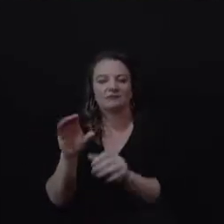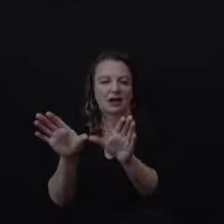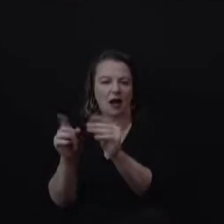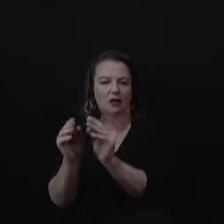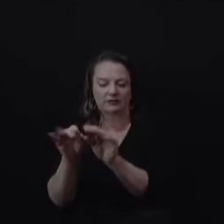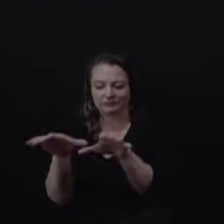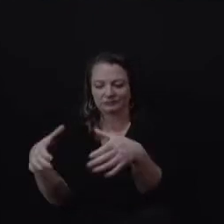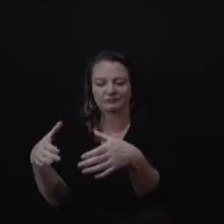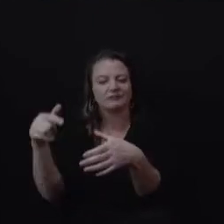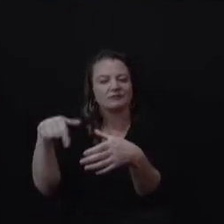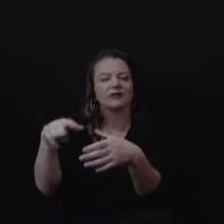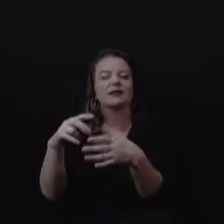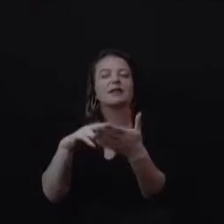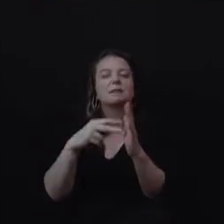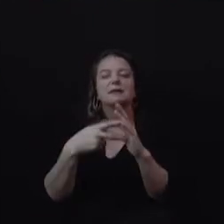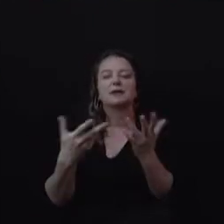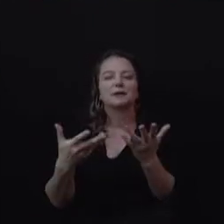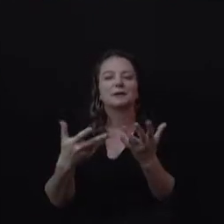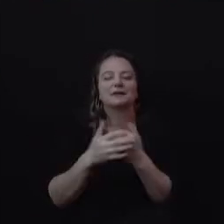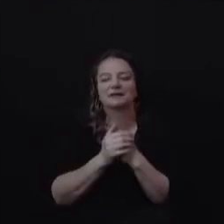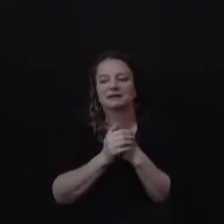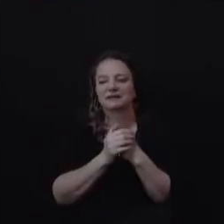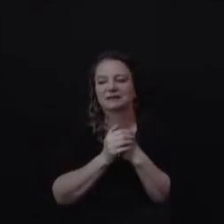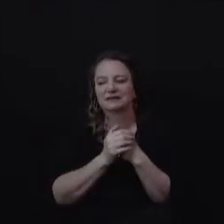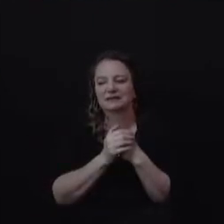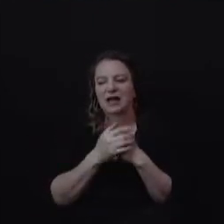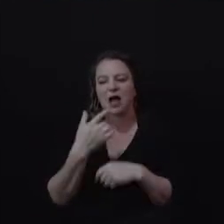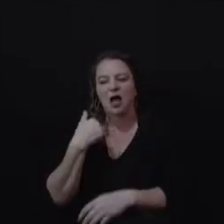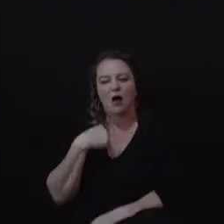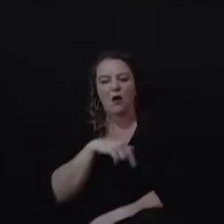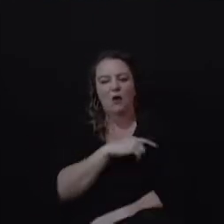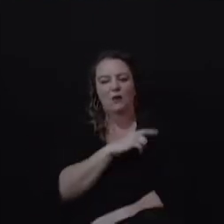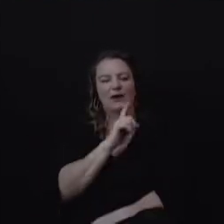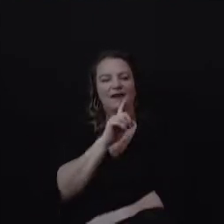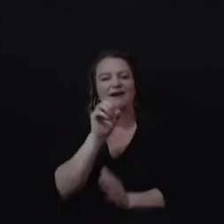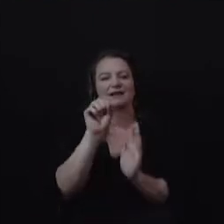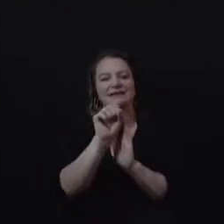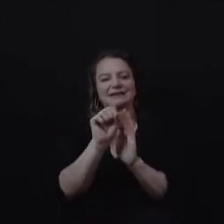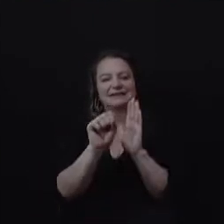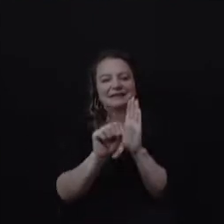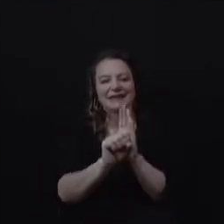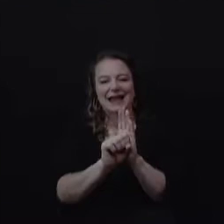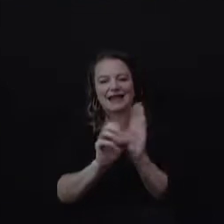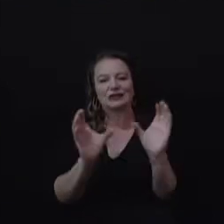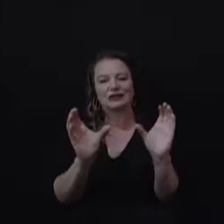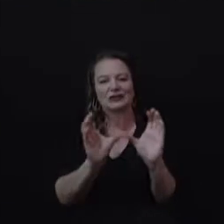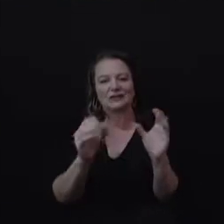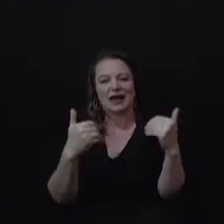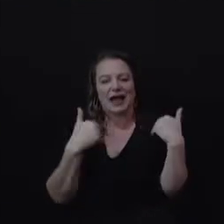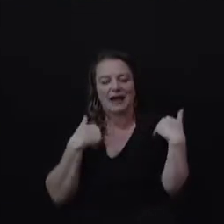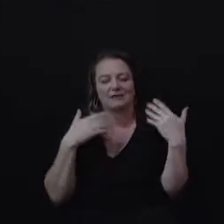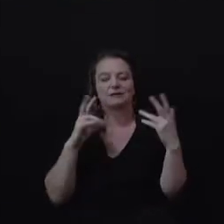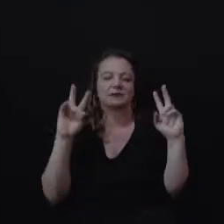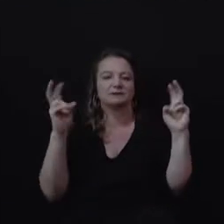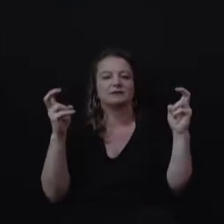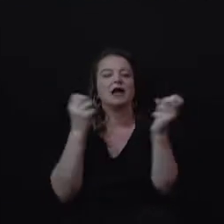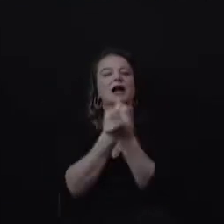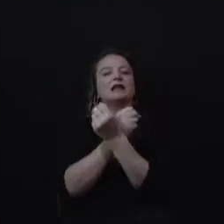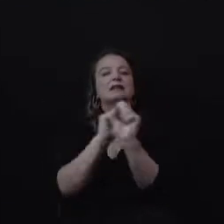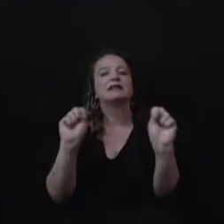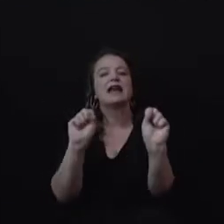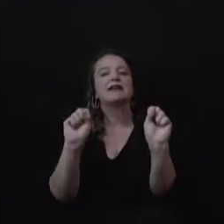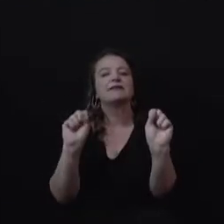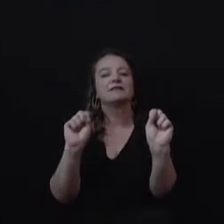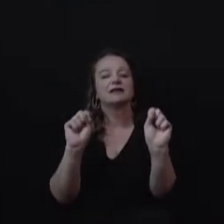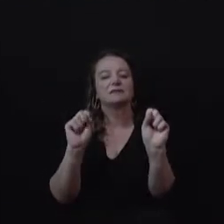means is that we are state certified to be a safe space and a welcoming place